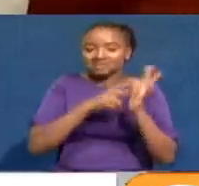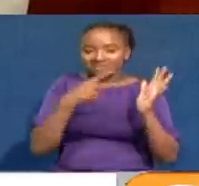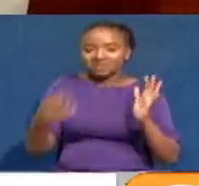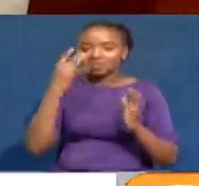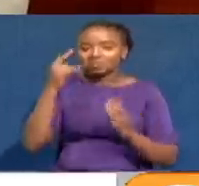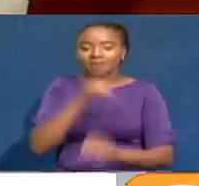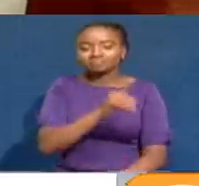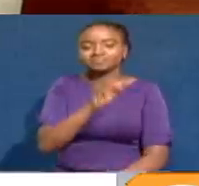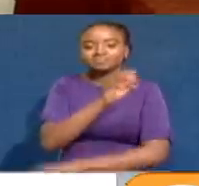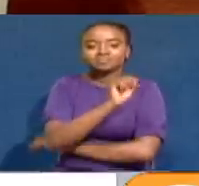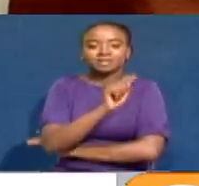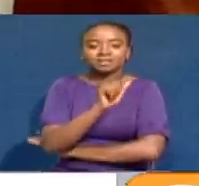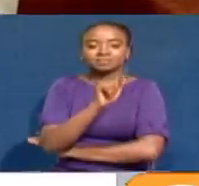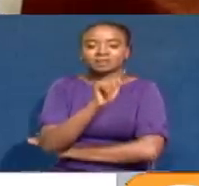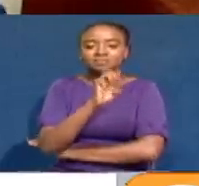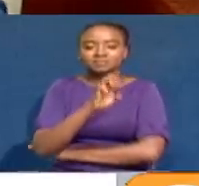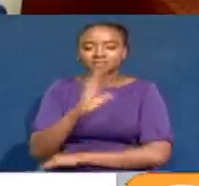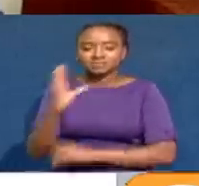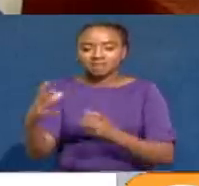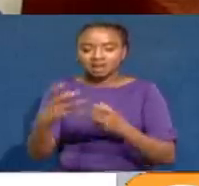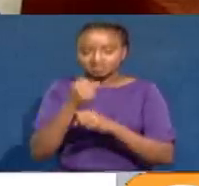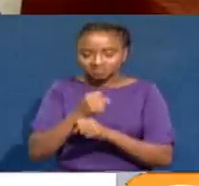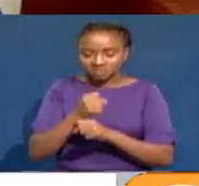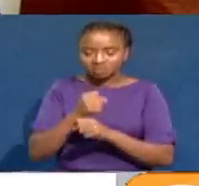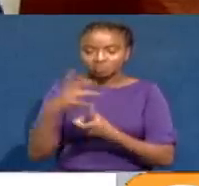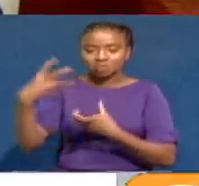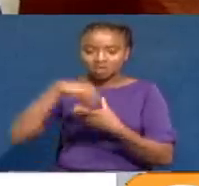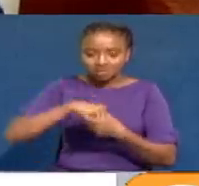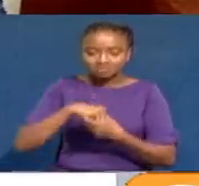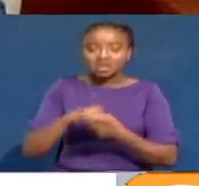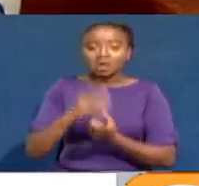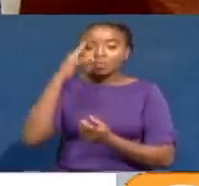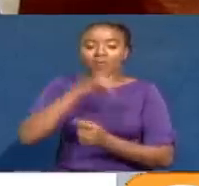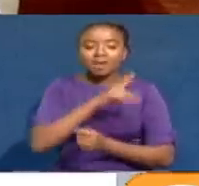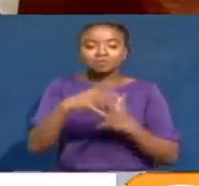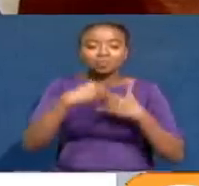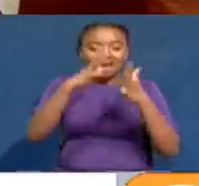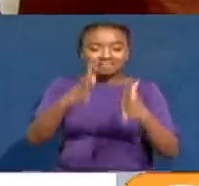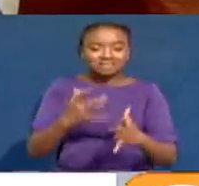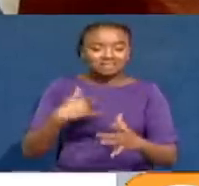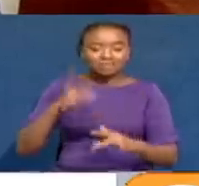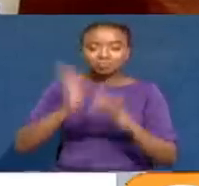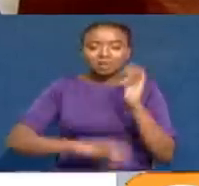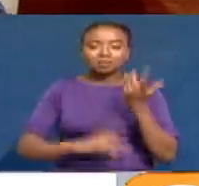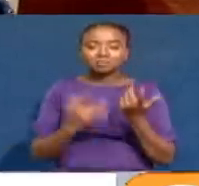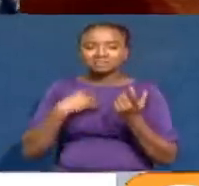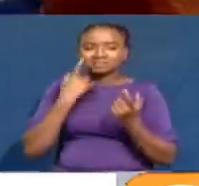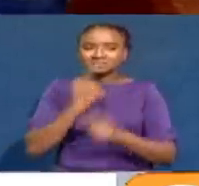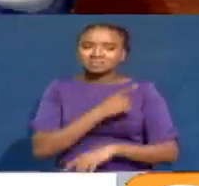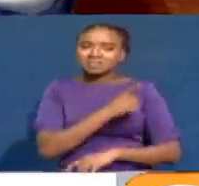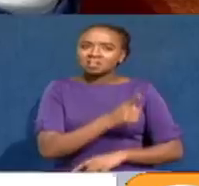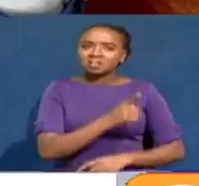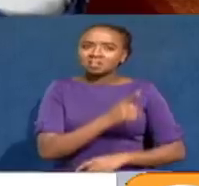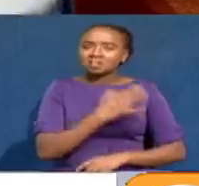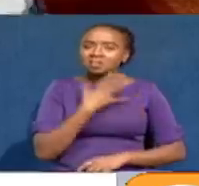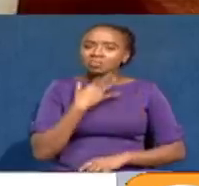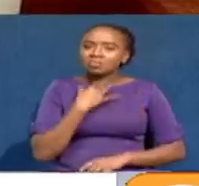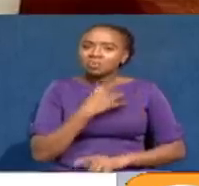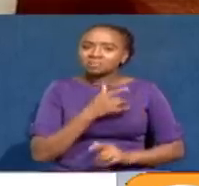state capture. Where we have a leadership of this country, you cannot differentiate when they are promoting private